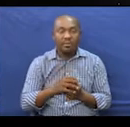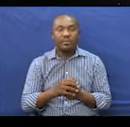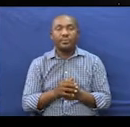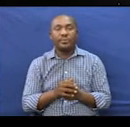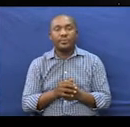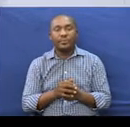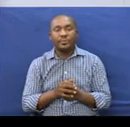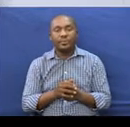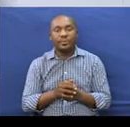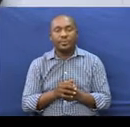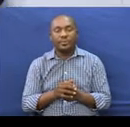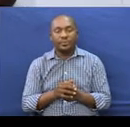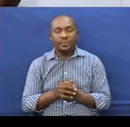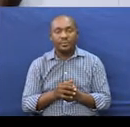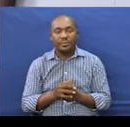carbon,